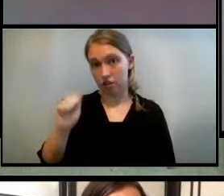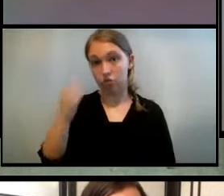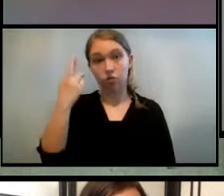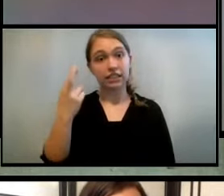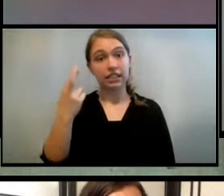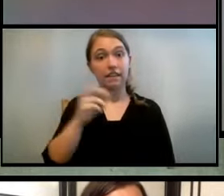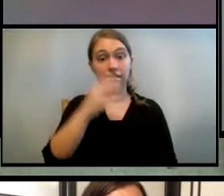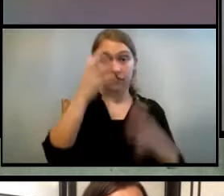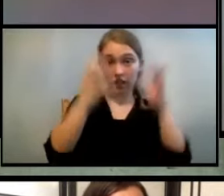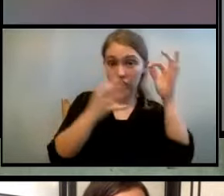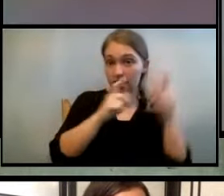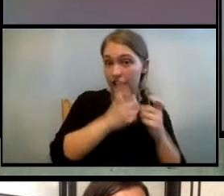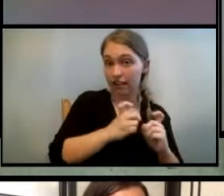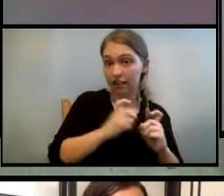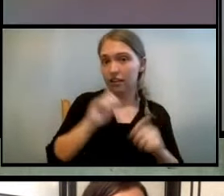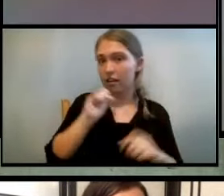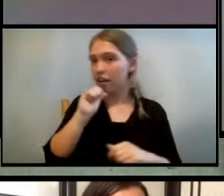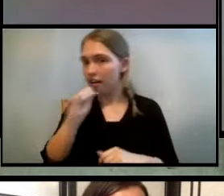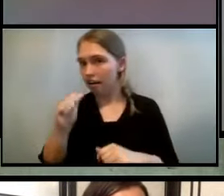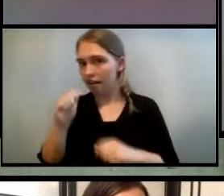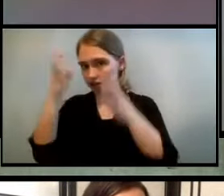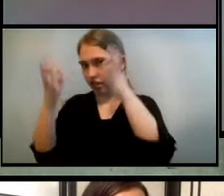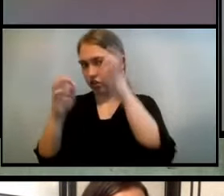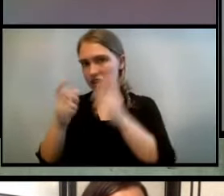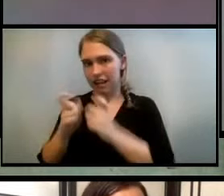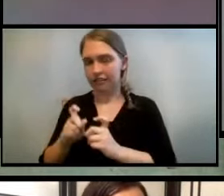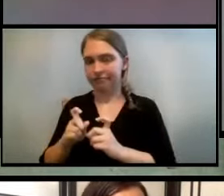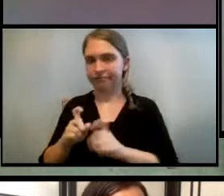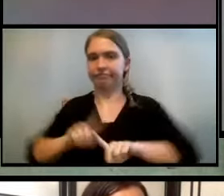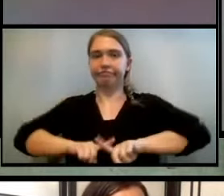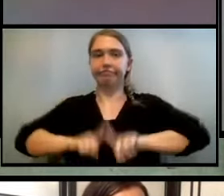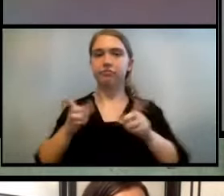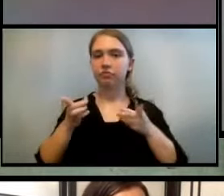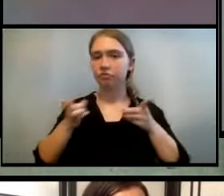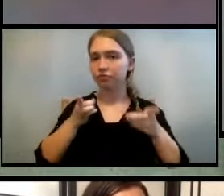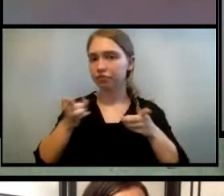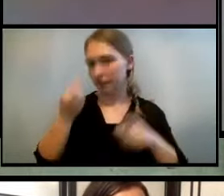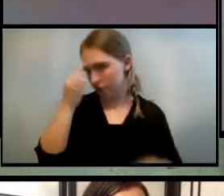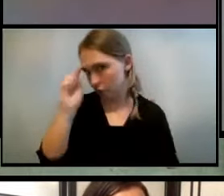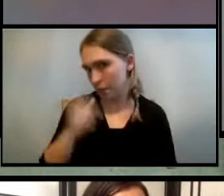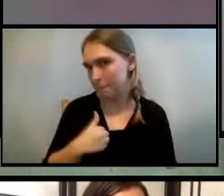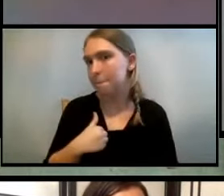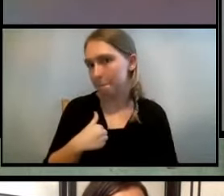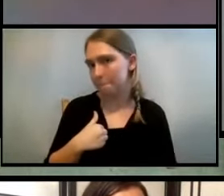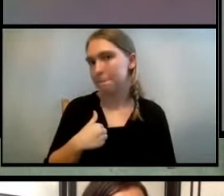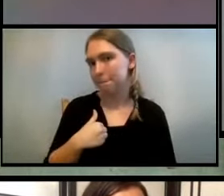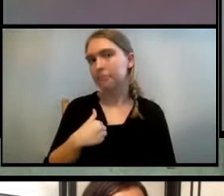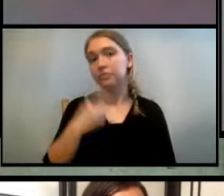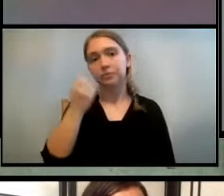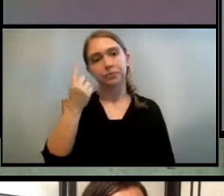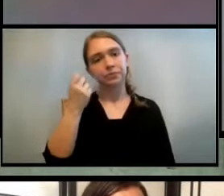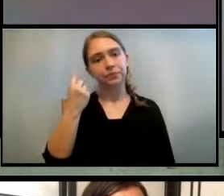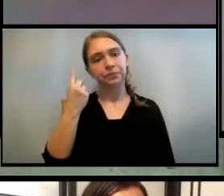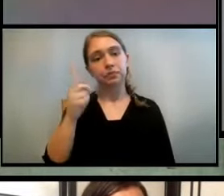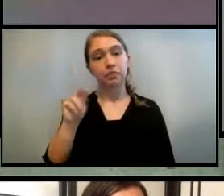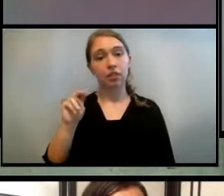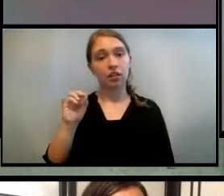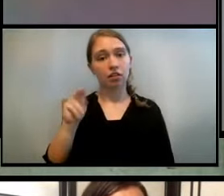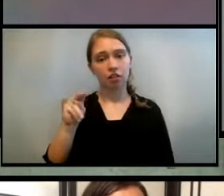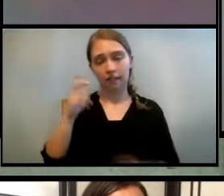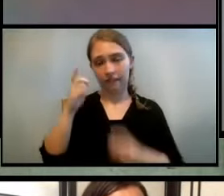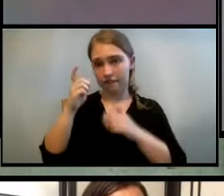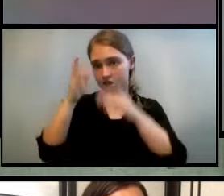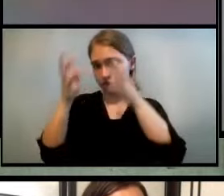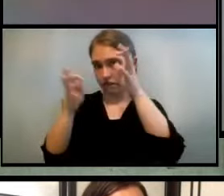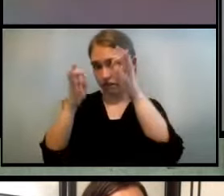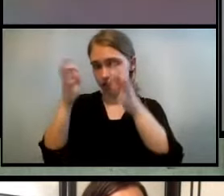nonfiction editing are a little bit different for me. I can do nonfiction and, you